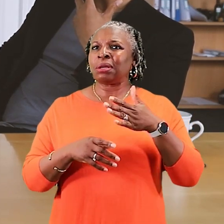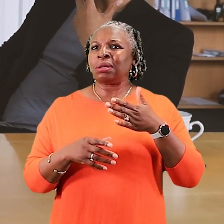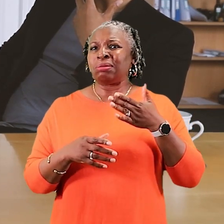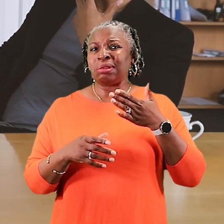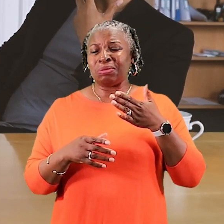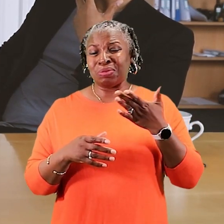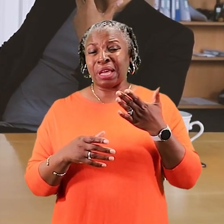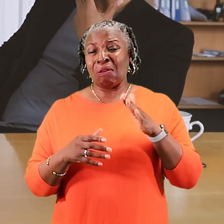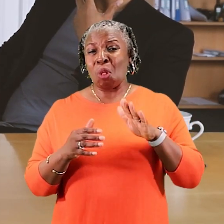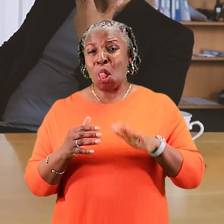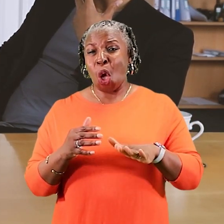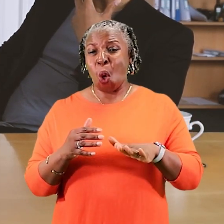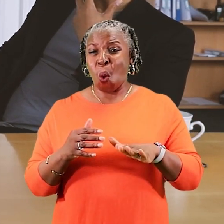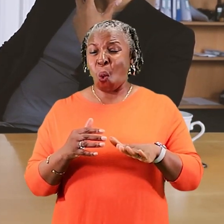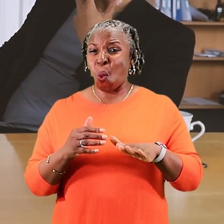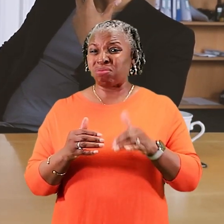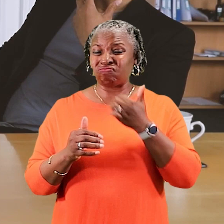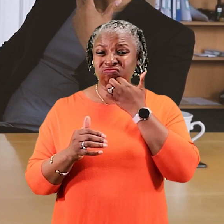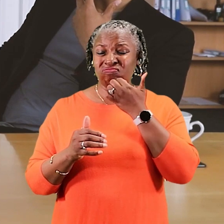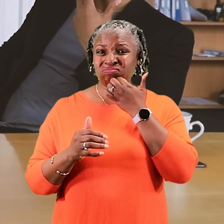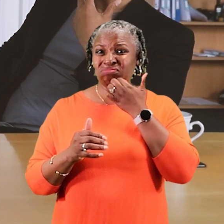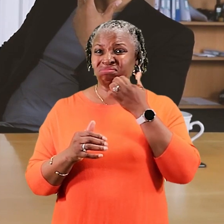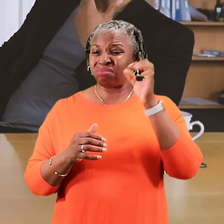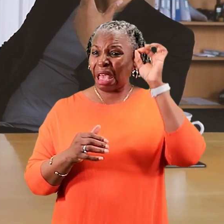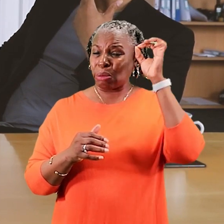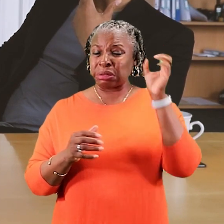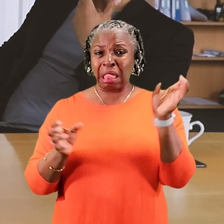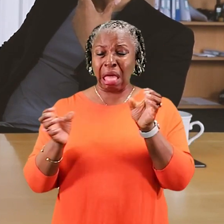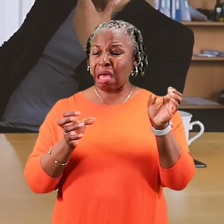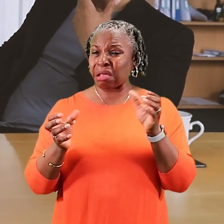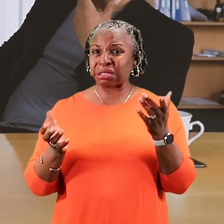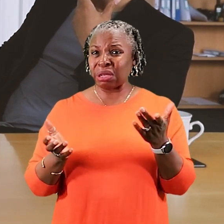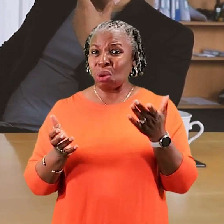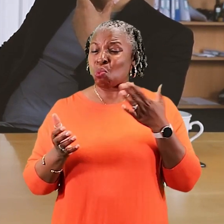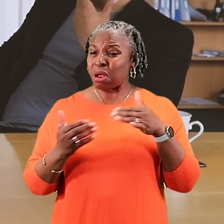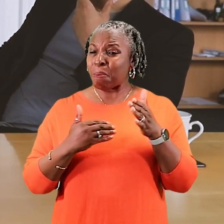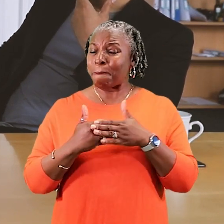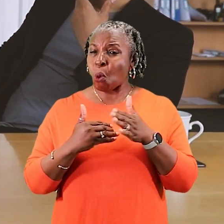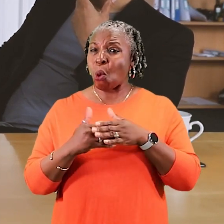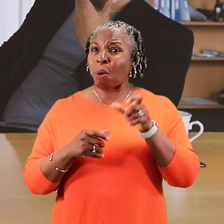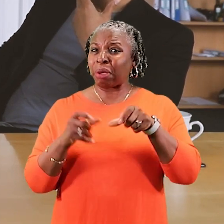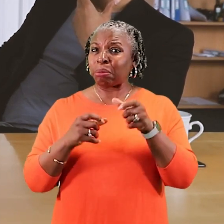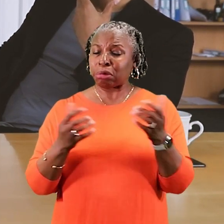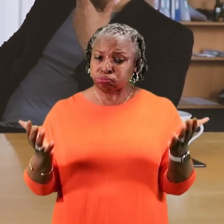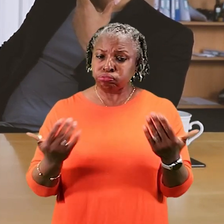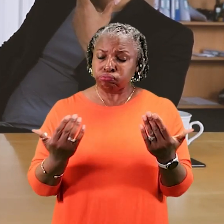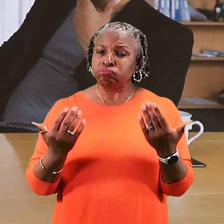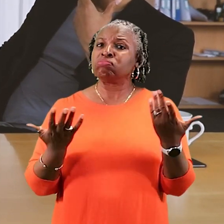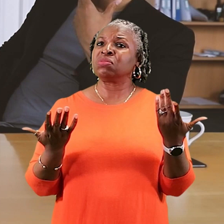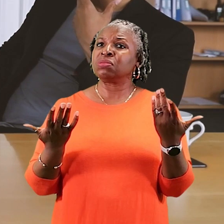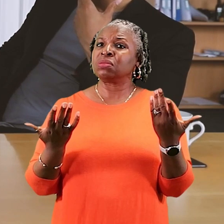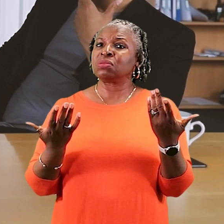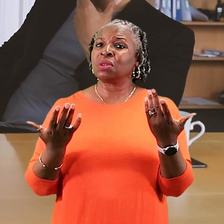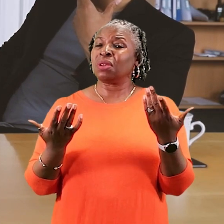you know, we've still got a really low number of councillors. I do need people to step up and be involved. We can only change